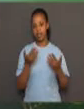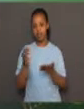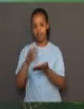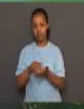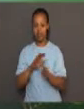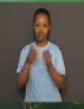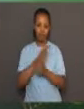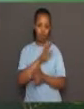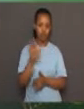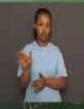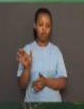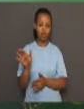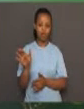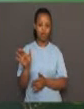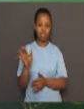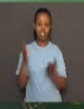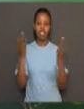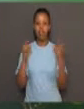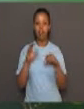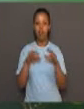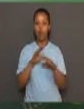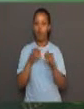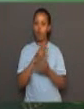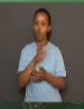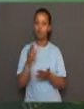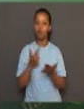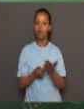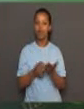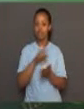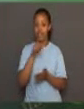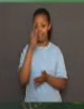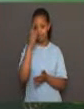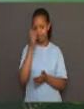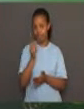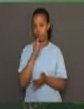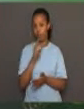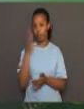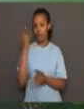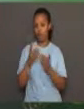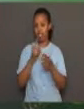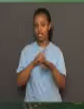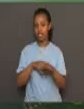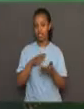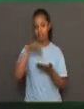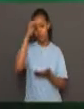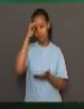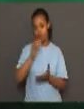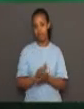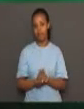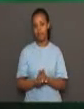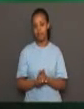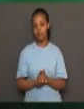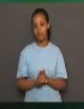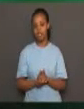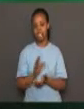Welcome back, everyone. I hope that you were able to remember what we learned in the last lesson.